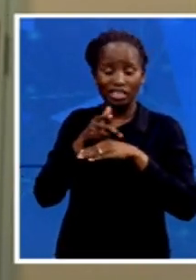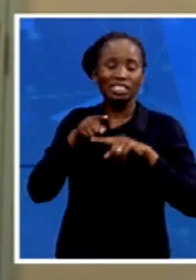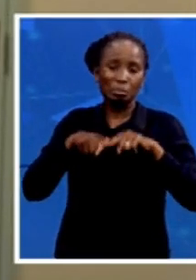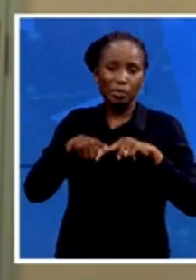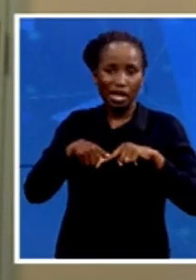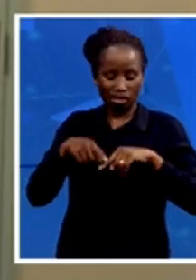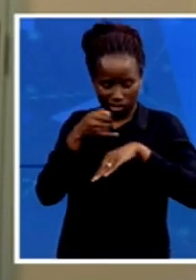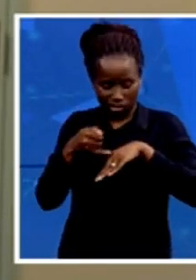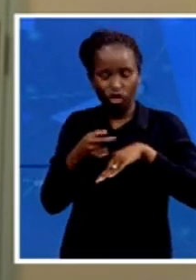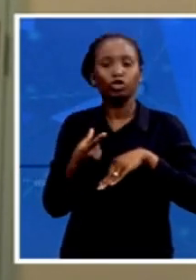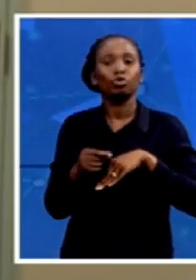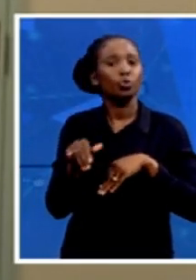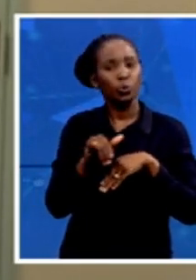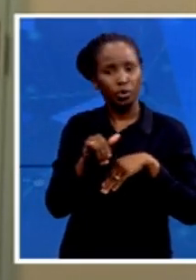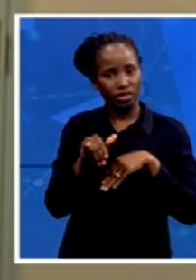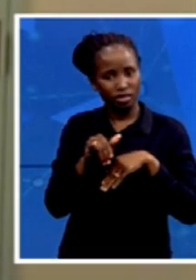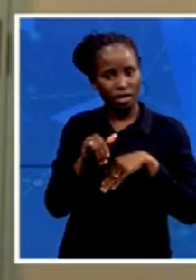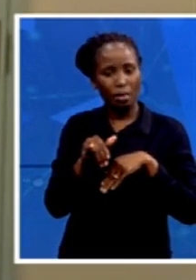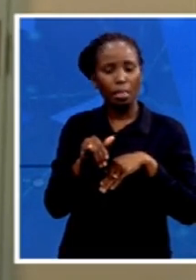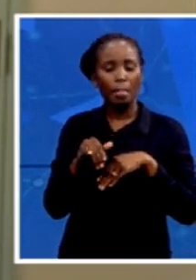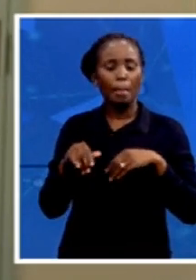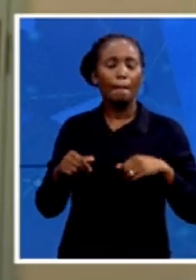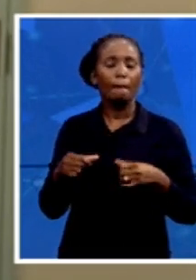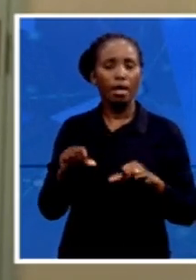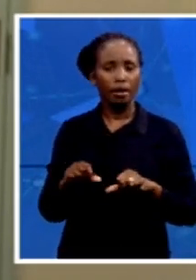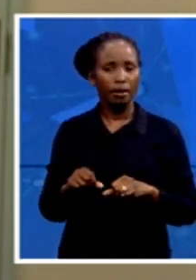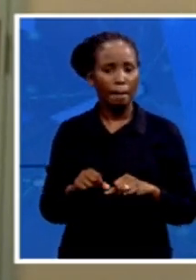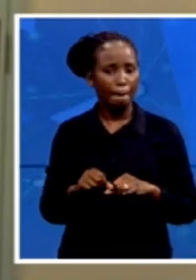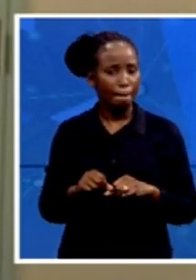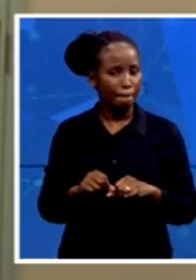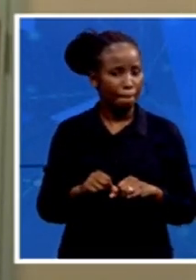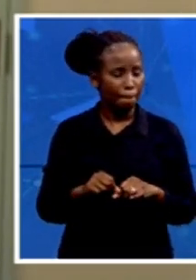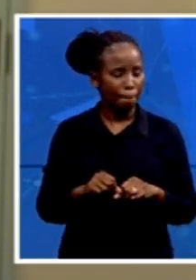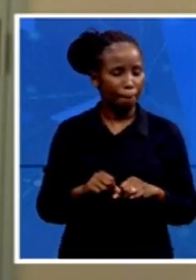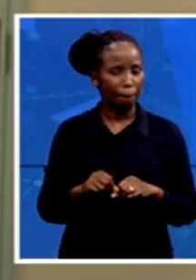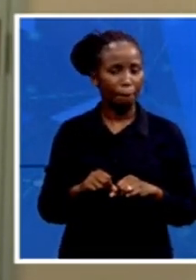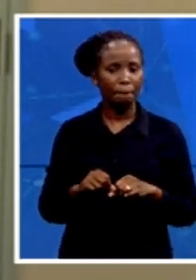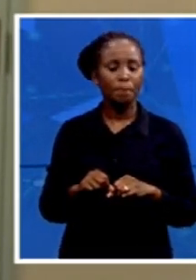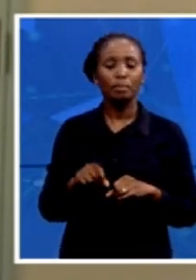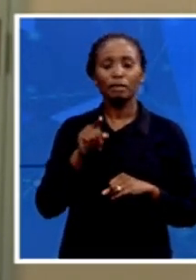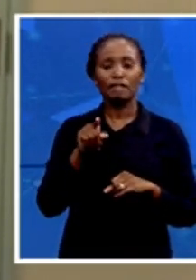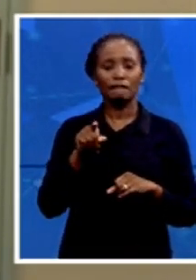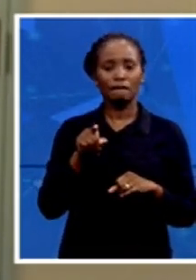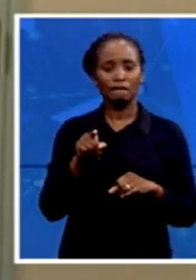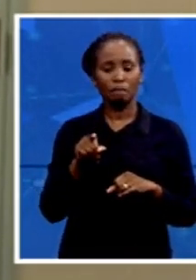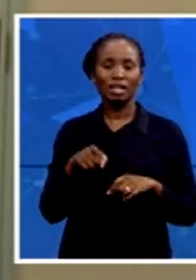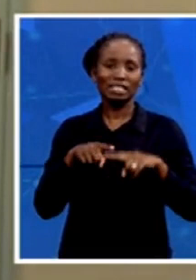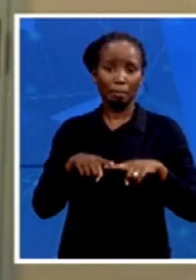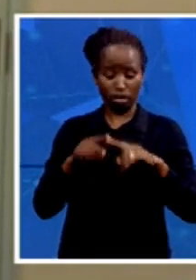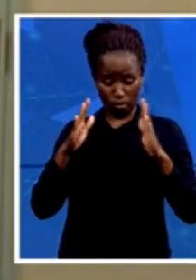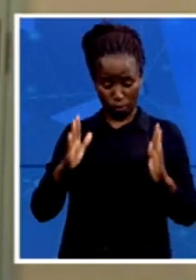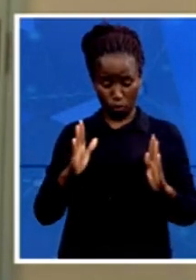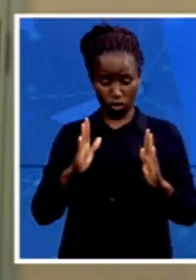and how your patient cart would be located would depend on the surgery you're doing. If you're doing, which is something